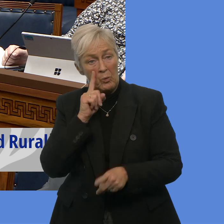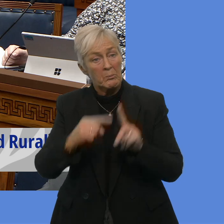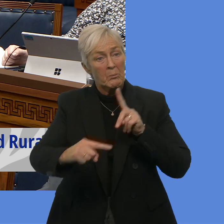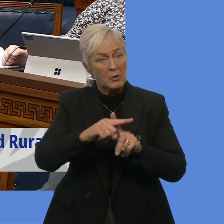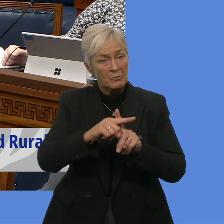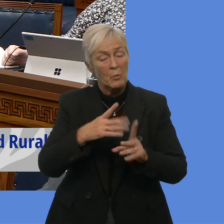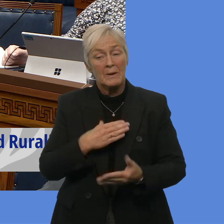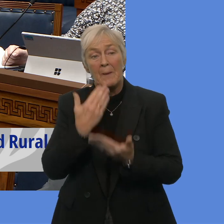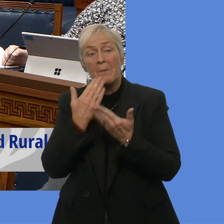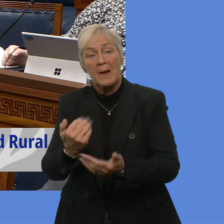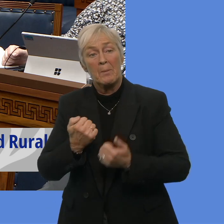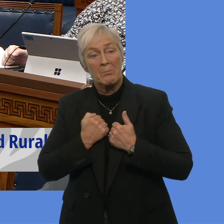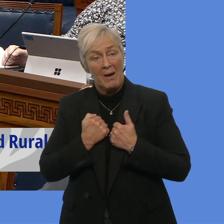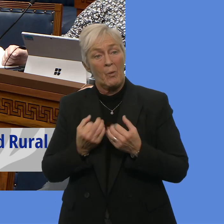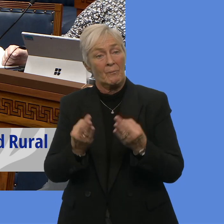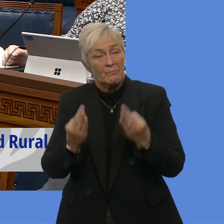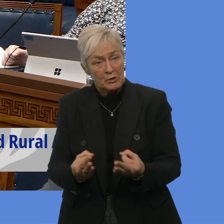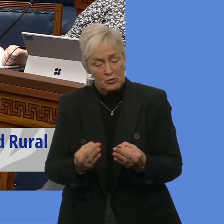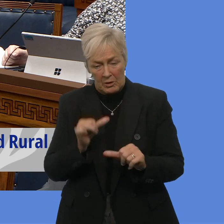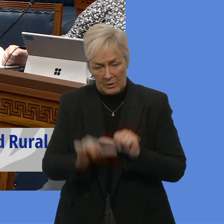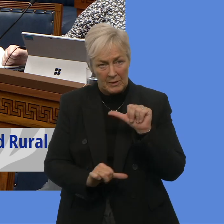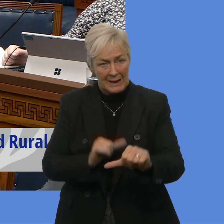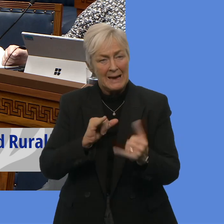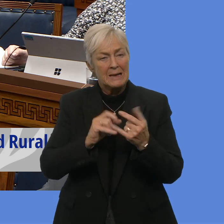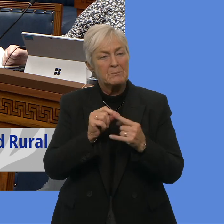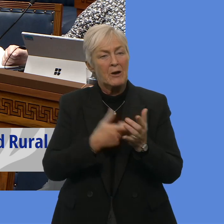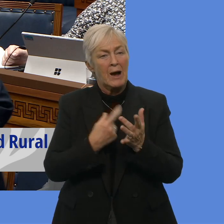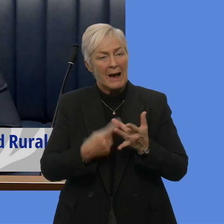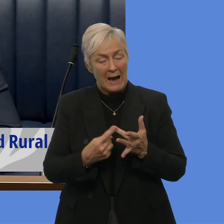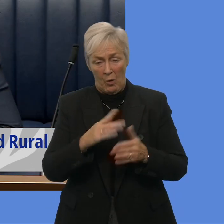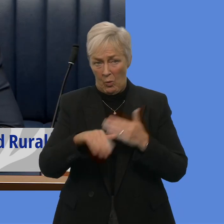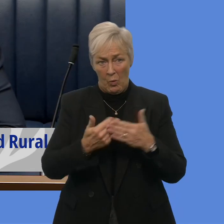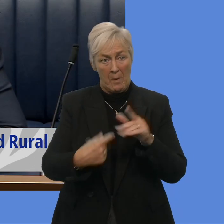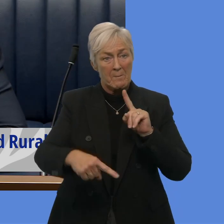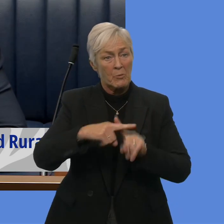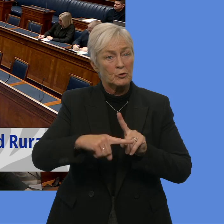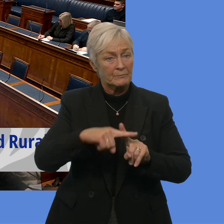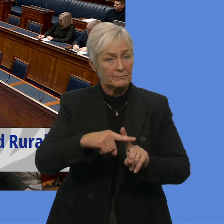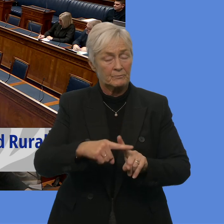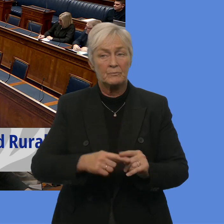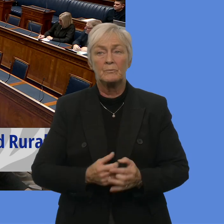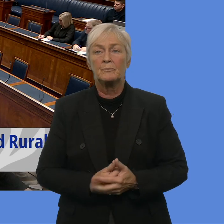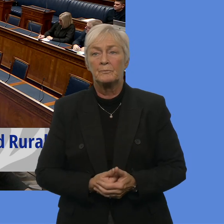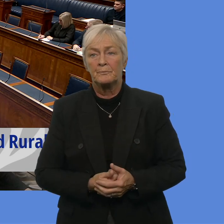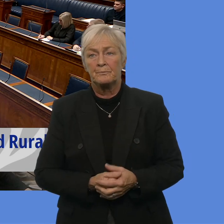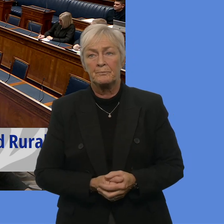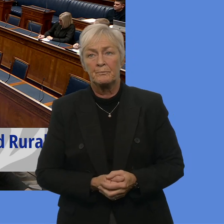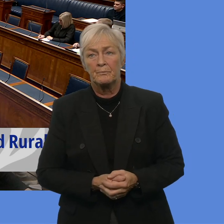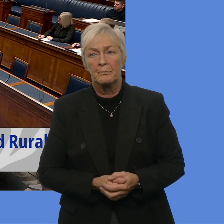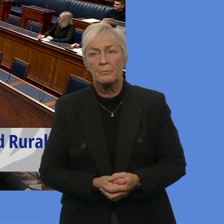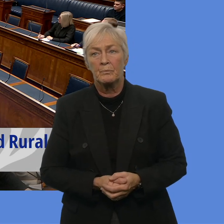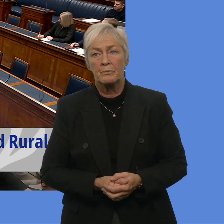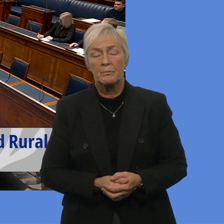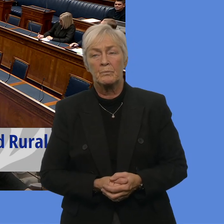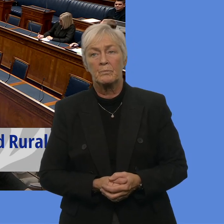want to thank my officials for progressing these SBRI initiatives, because they're very, very positive. Alan Hall. Thank you,